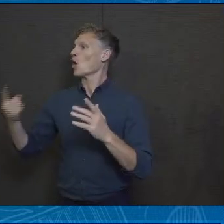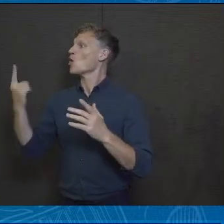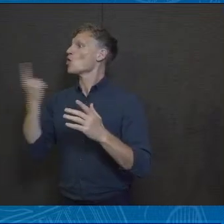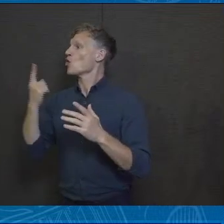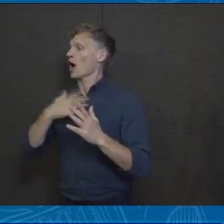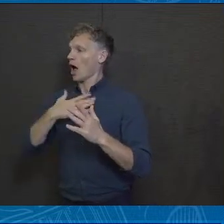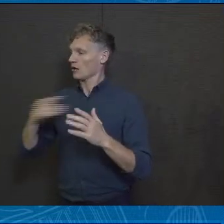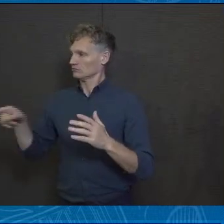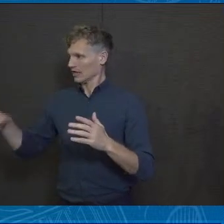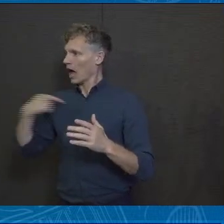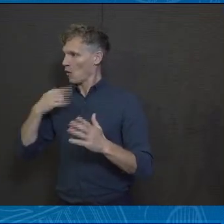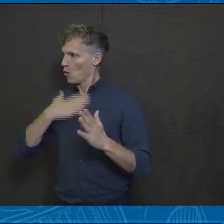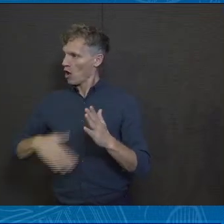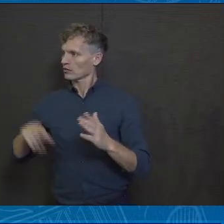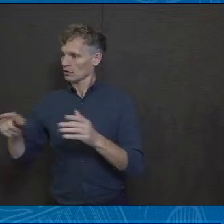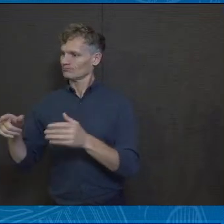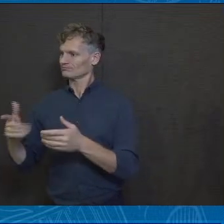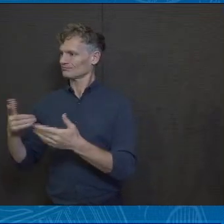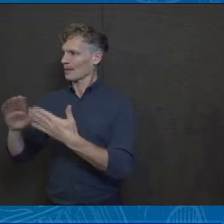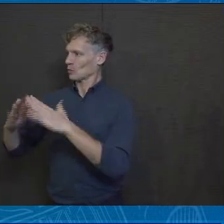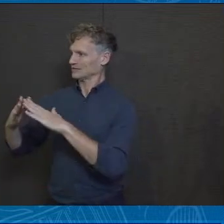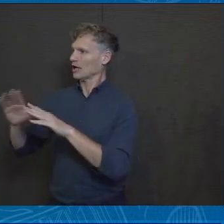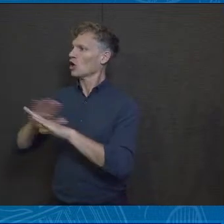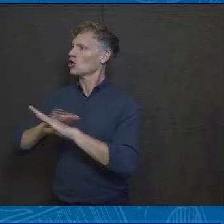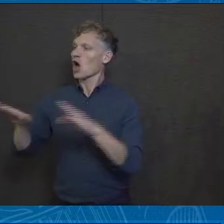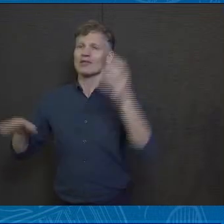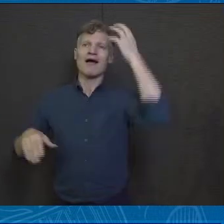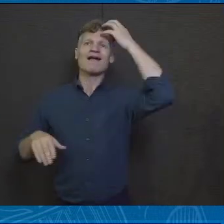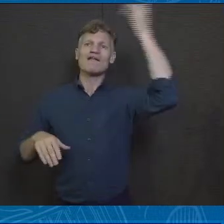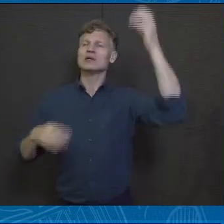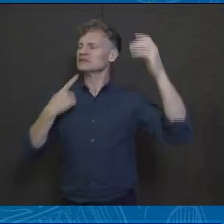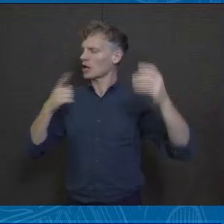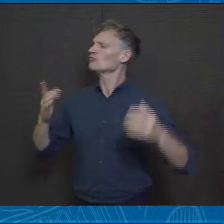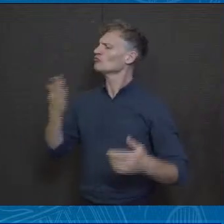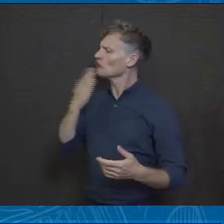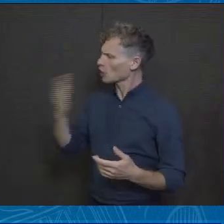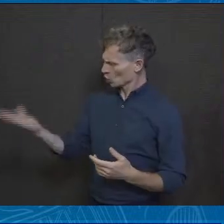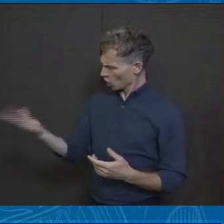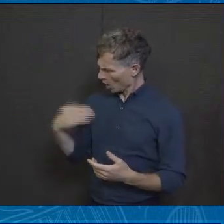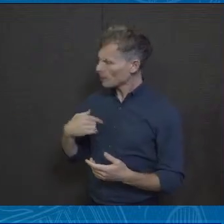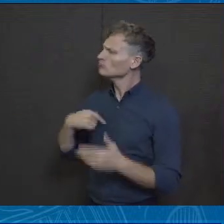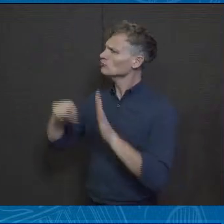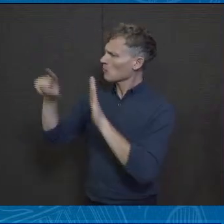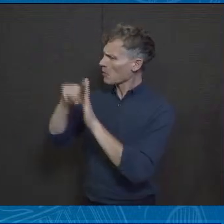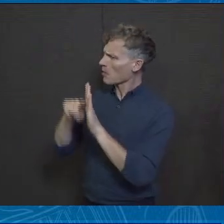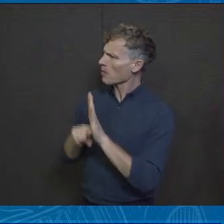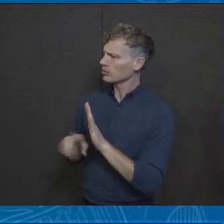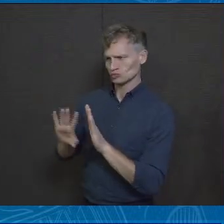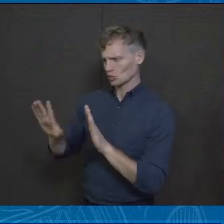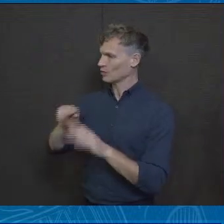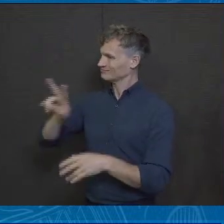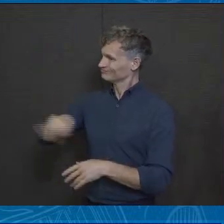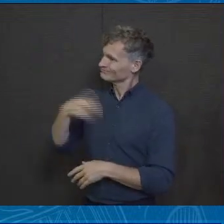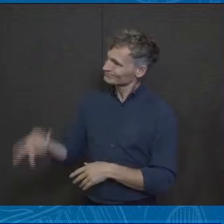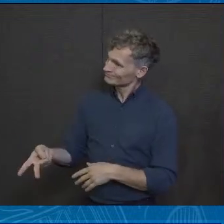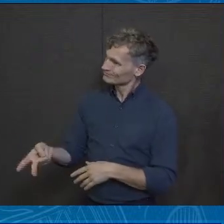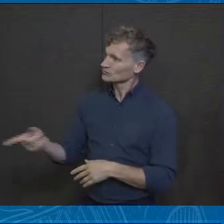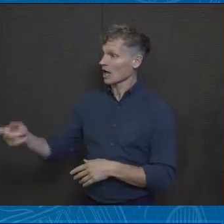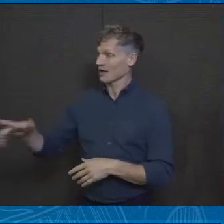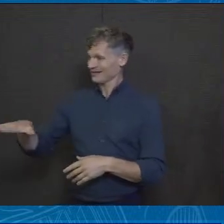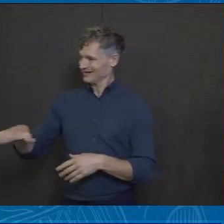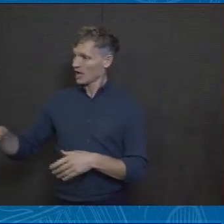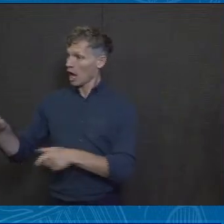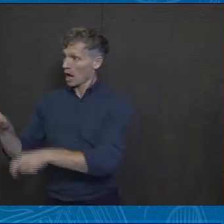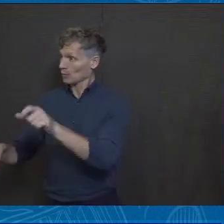what we want, how do we work together in getting that? And I think that for us worked really well, given that my gender